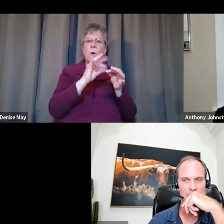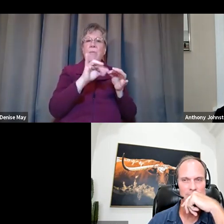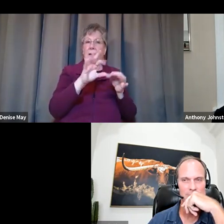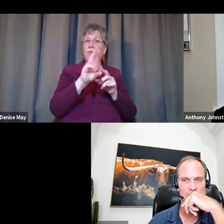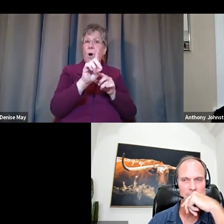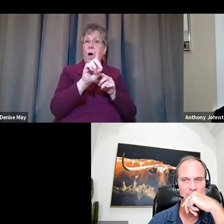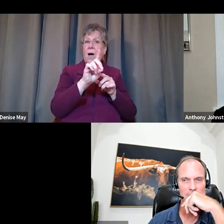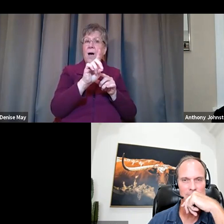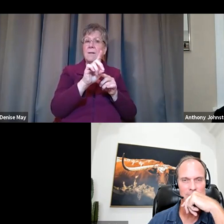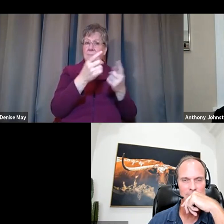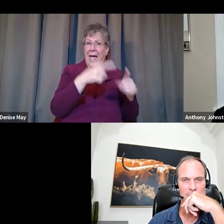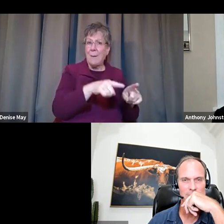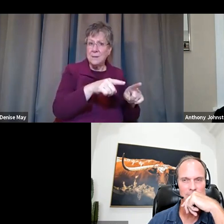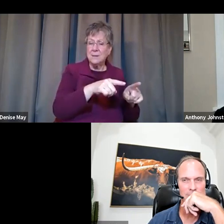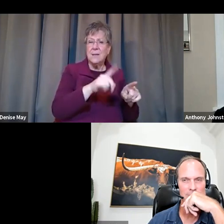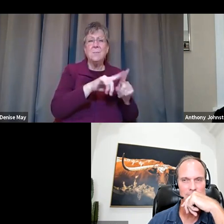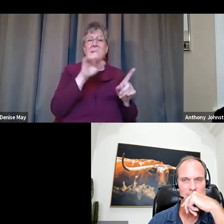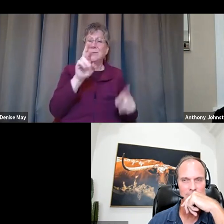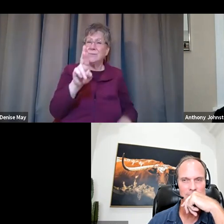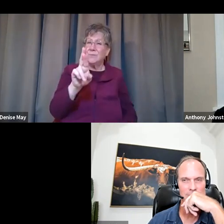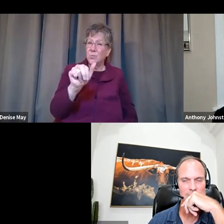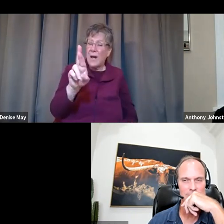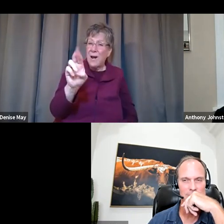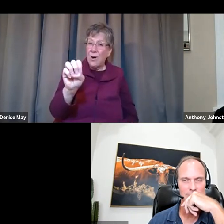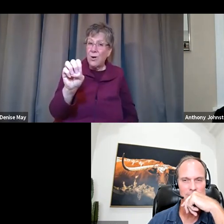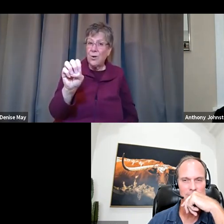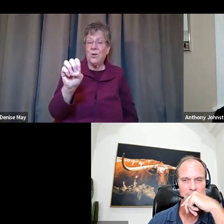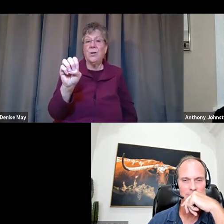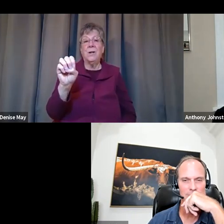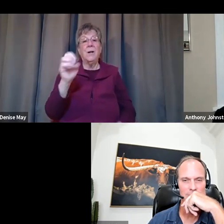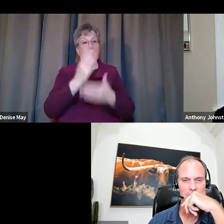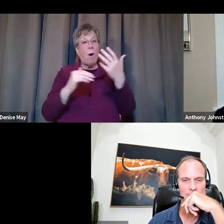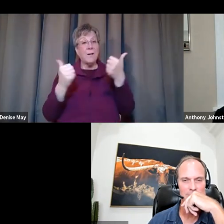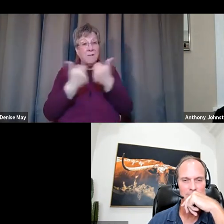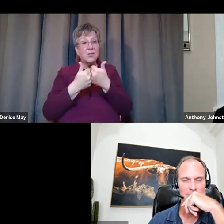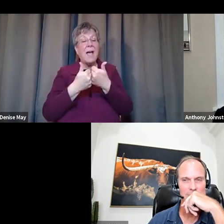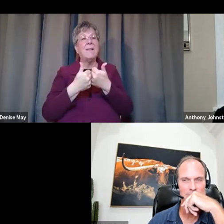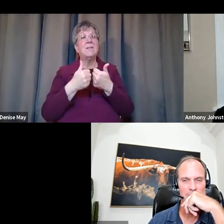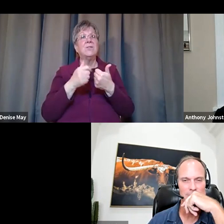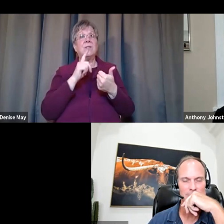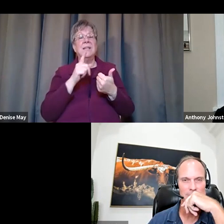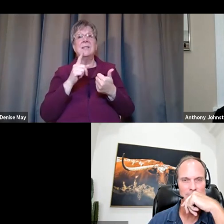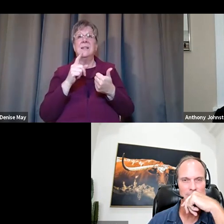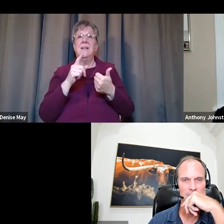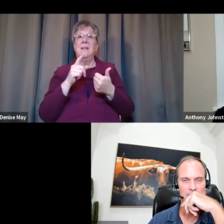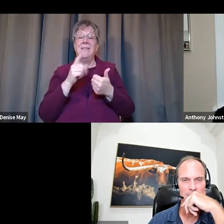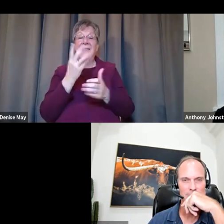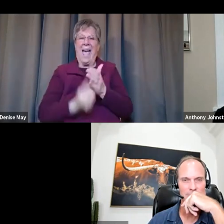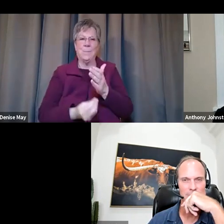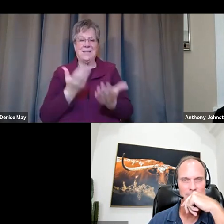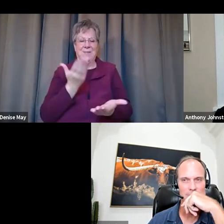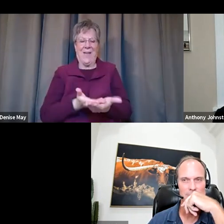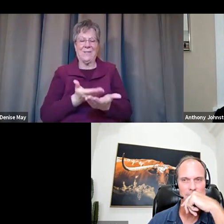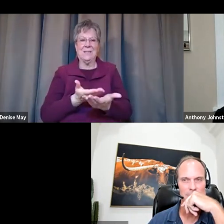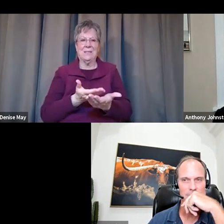committed. But it is the part of the challenge here is the absence of evidence